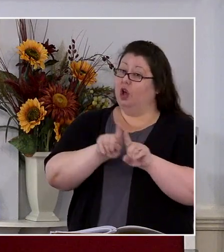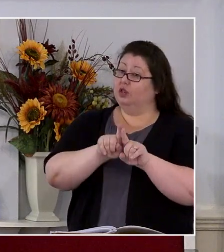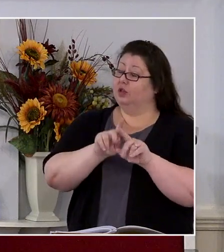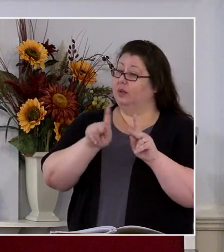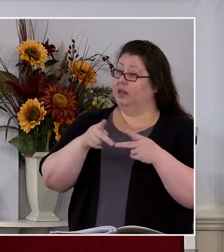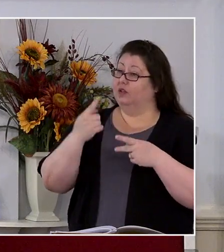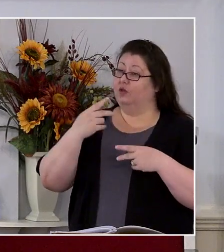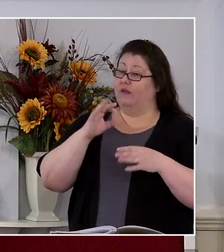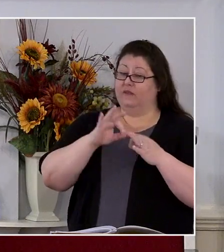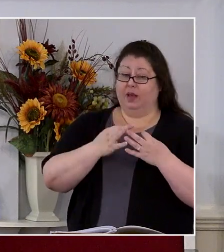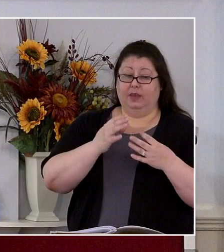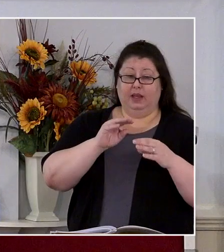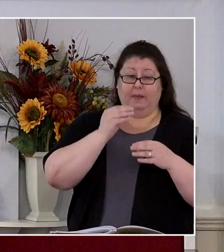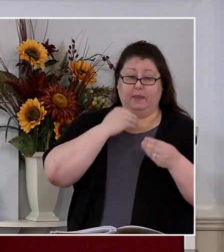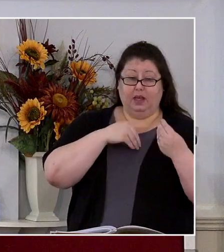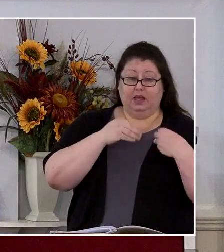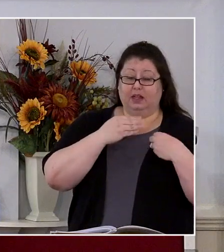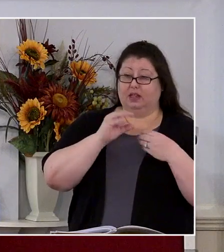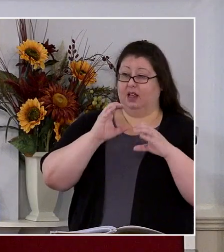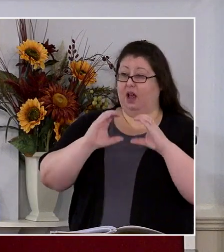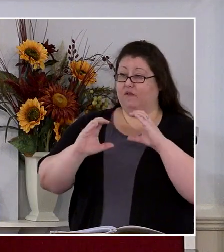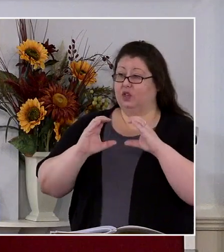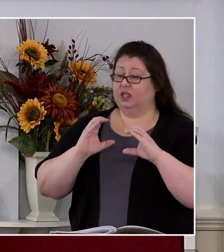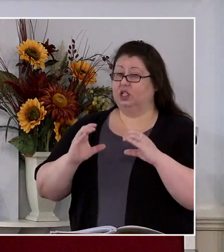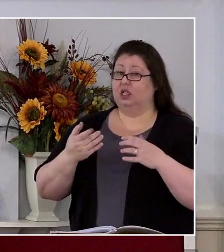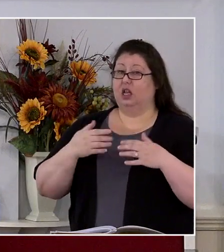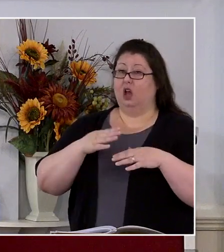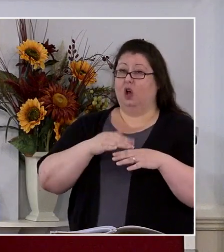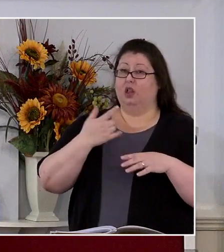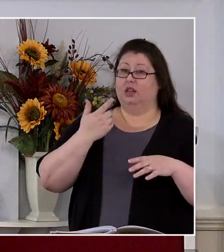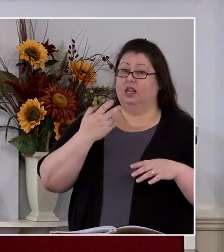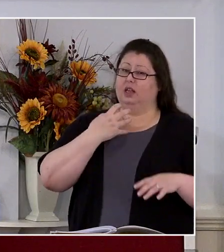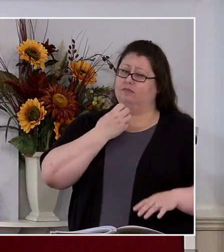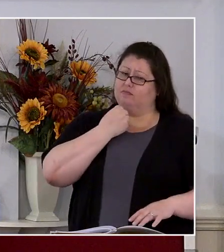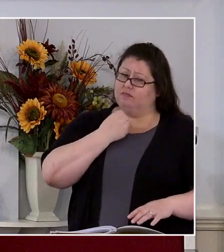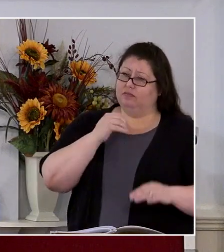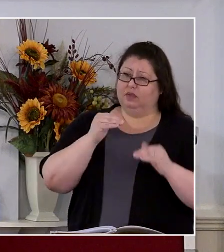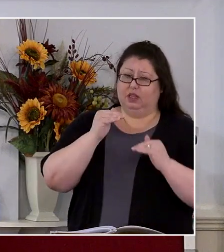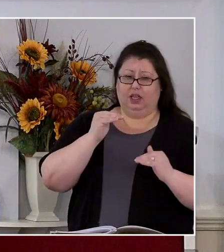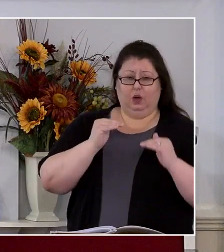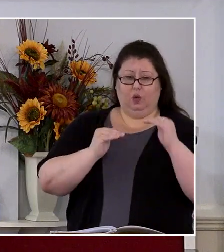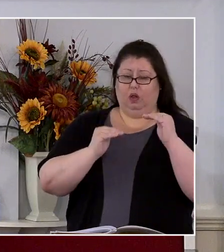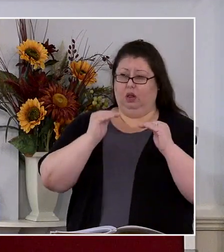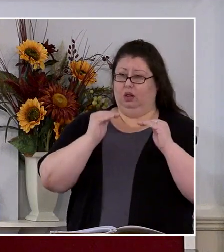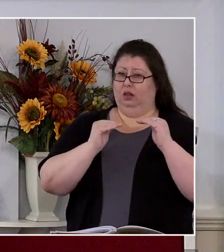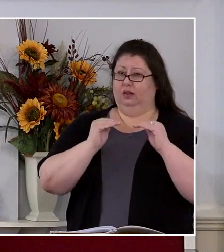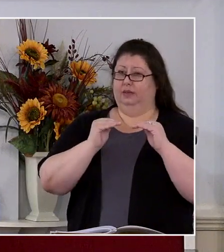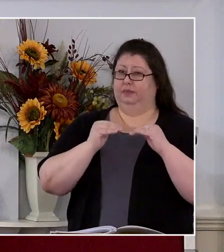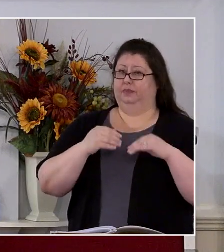and conversations, a calling he held in equally high esteem.